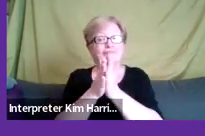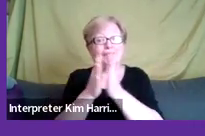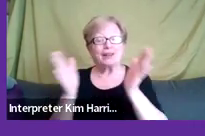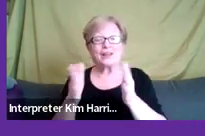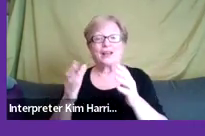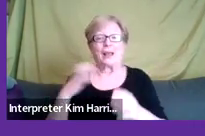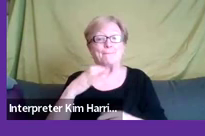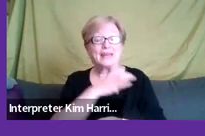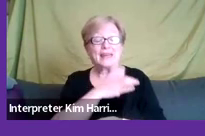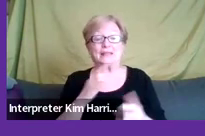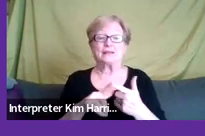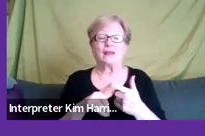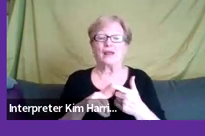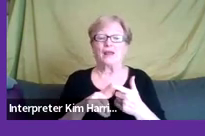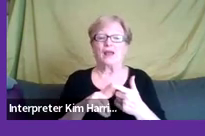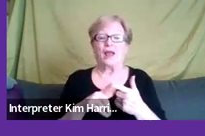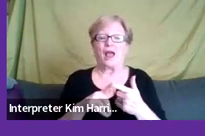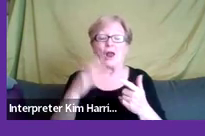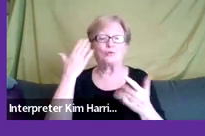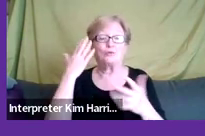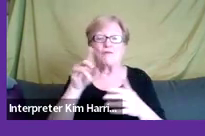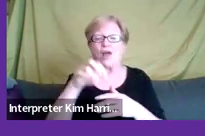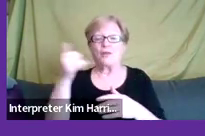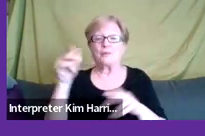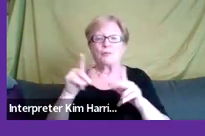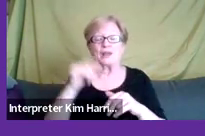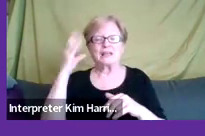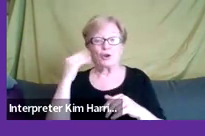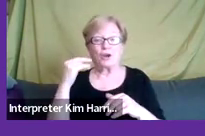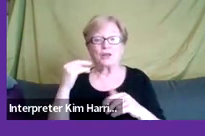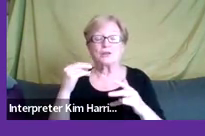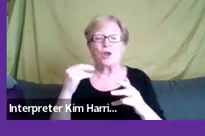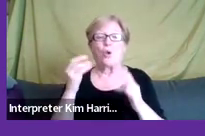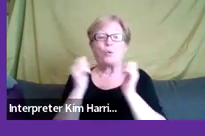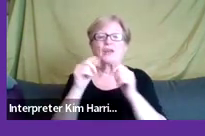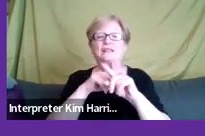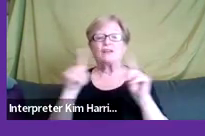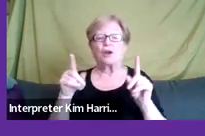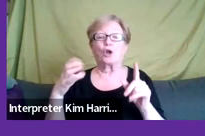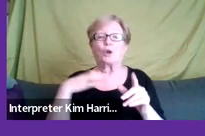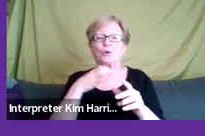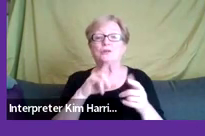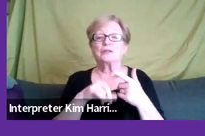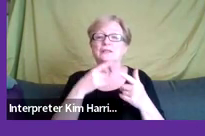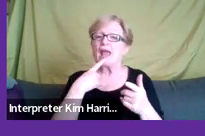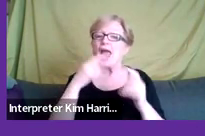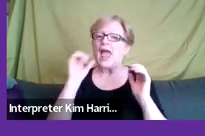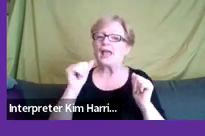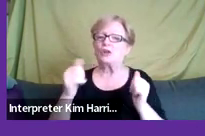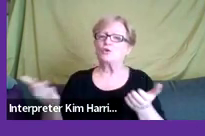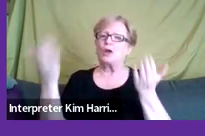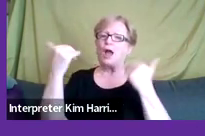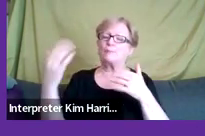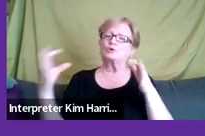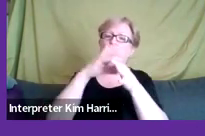committees. And I'm not sure if anybody else has had experience where a different community orgs will say, hey, well, can you be on our board? Or can you talk to